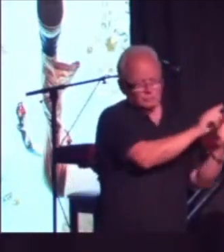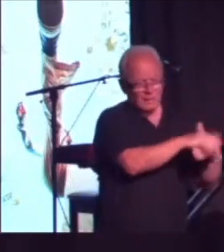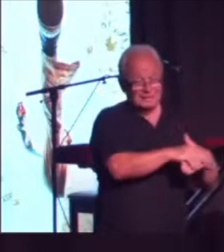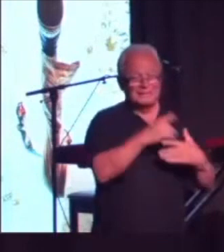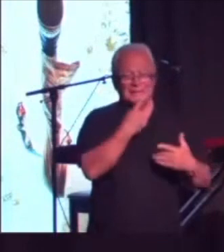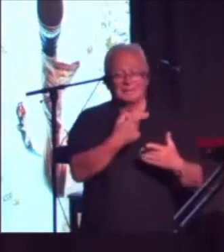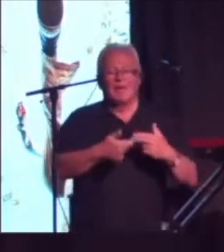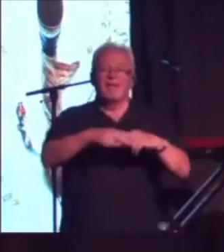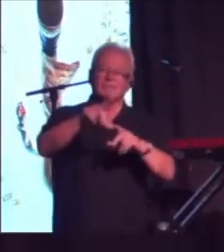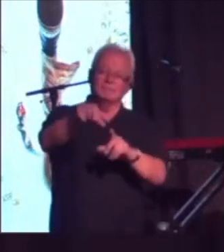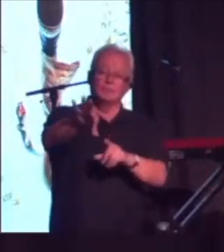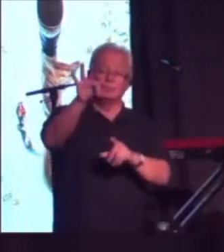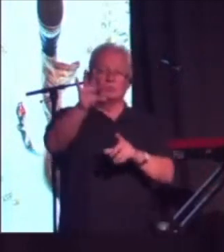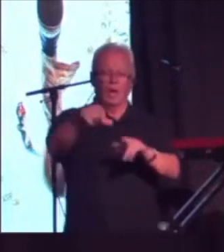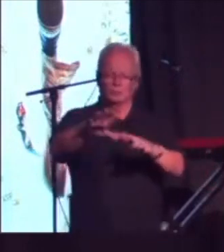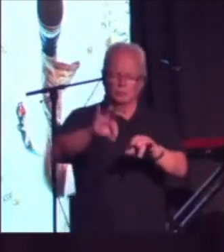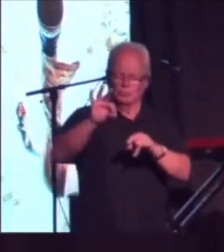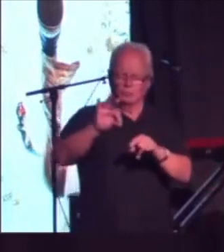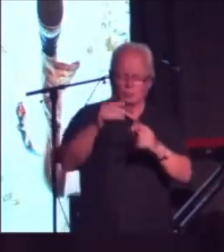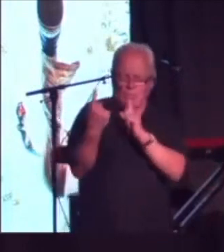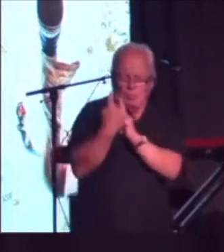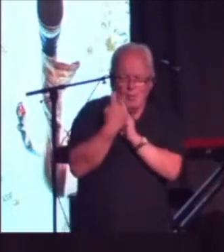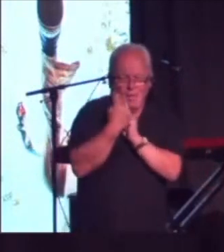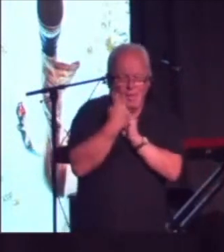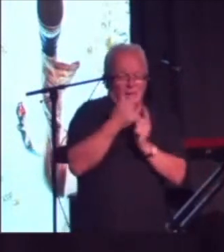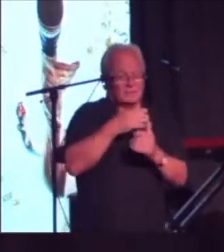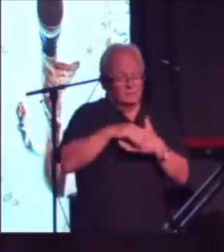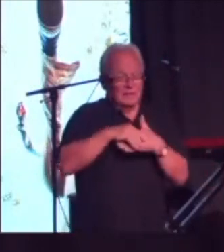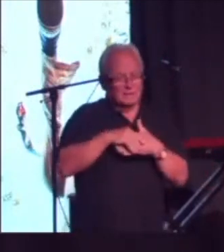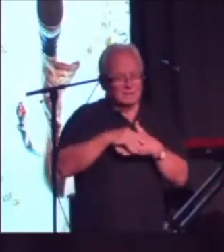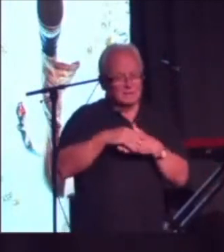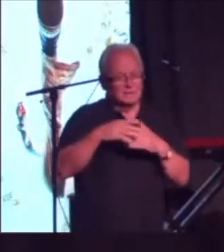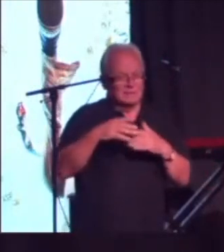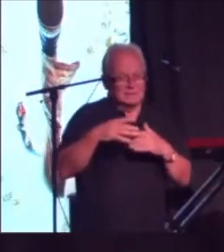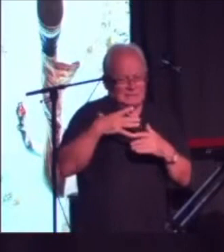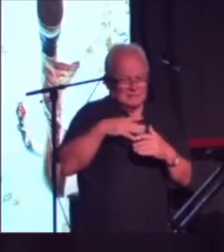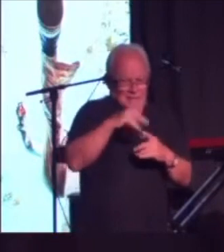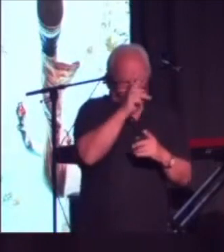in the choice of a bosom friend, some respect ought to be had to his prudence.